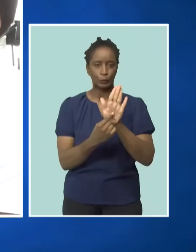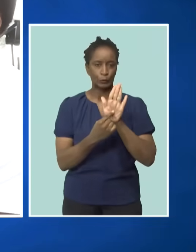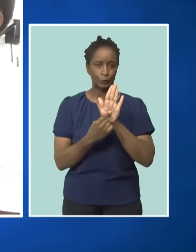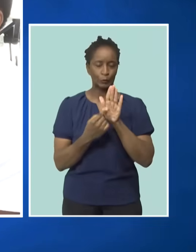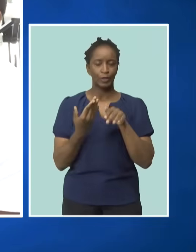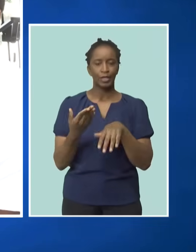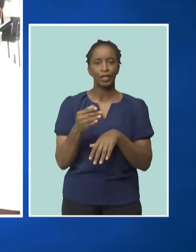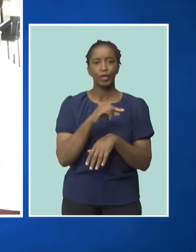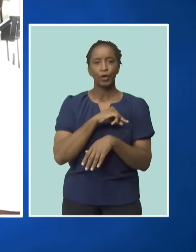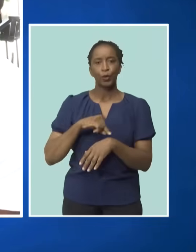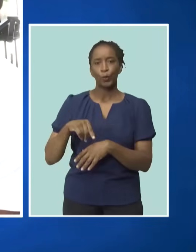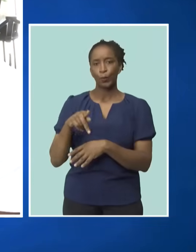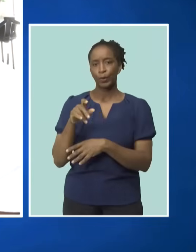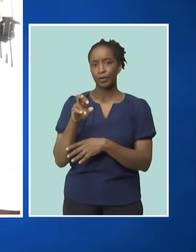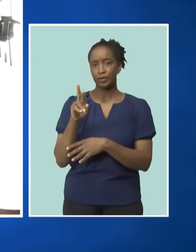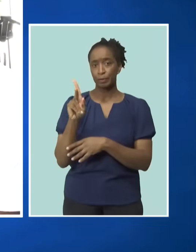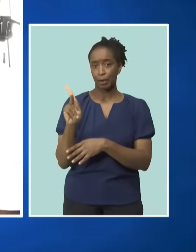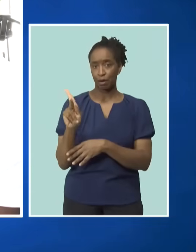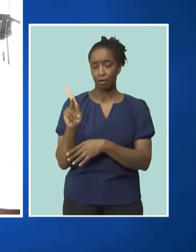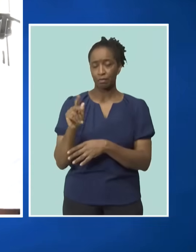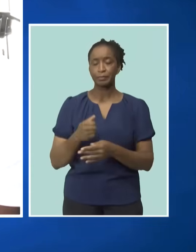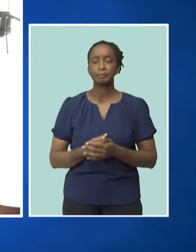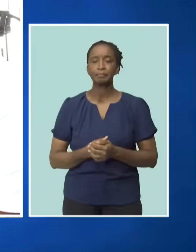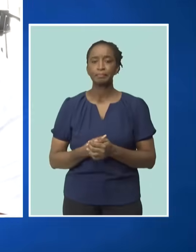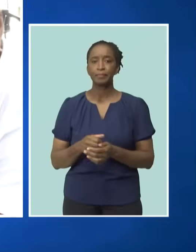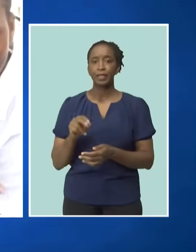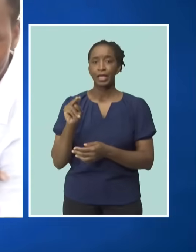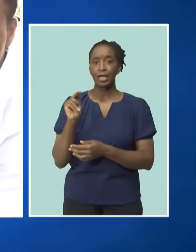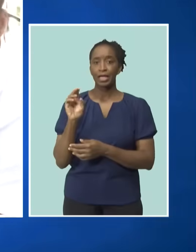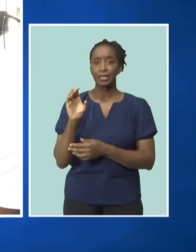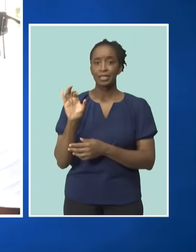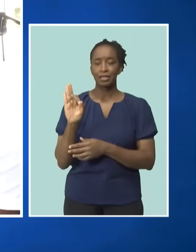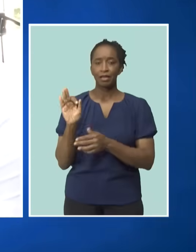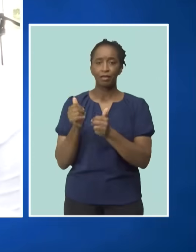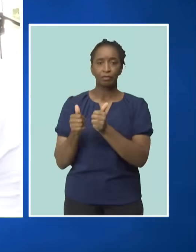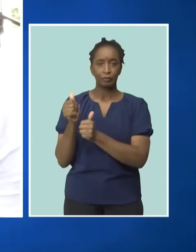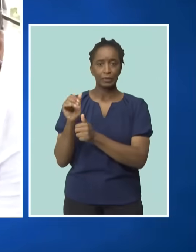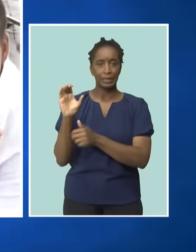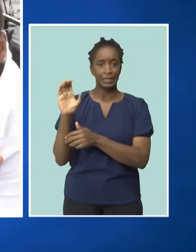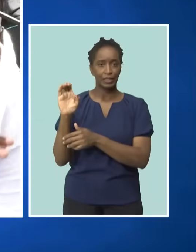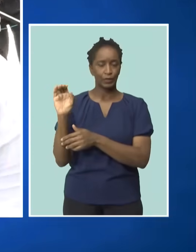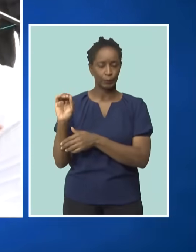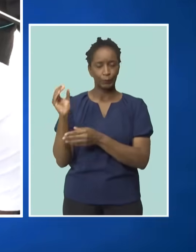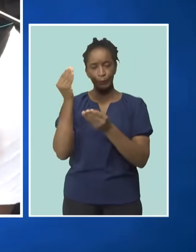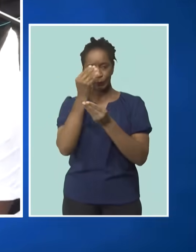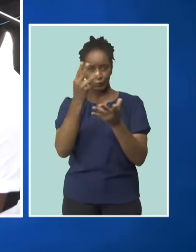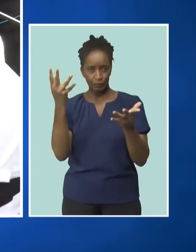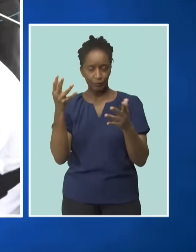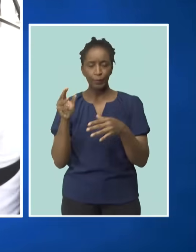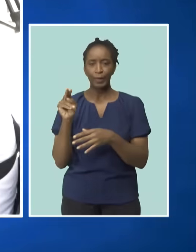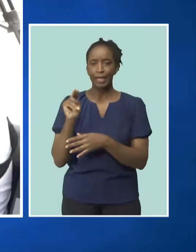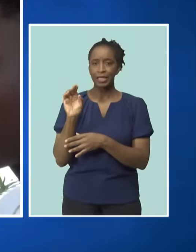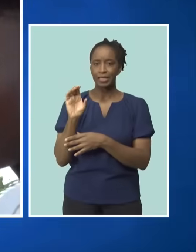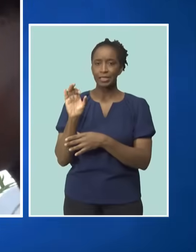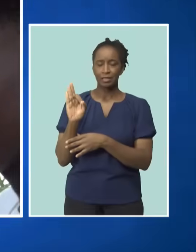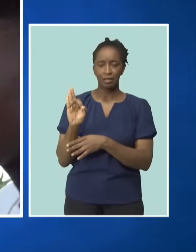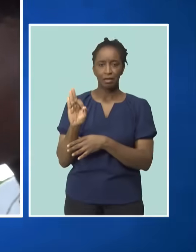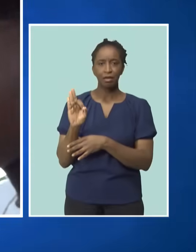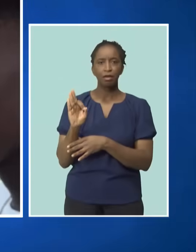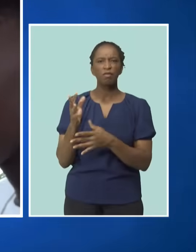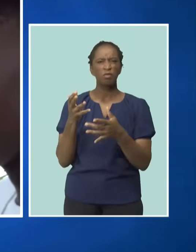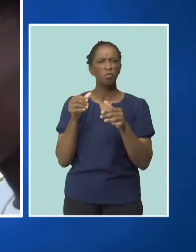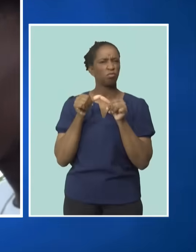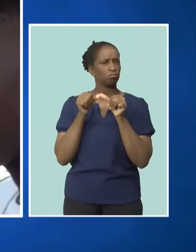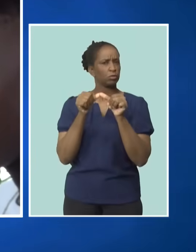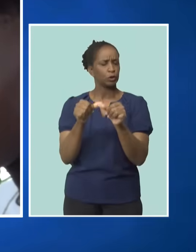Art Gallery. NCF's Chief Executive Officer Carol Roberts says the foundation remains committed to supporting